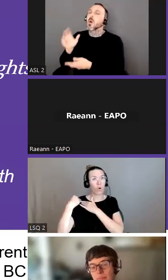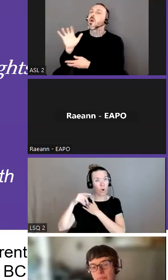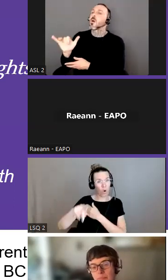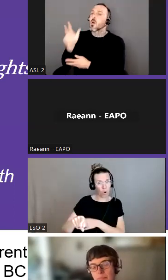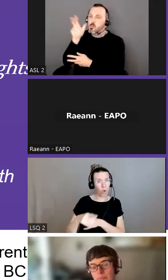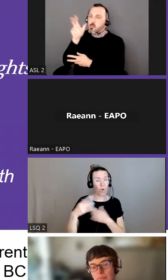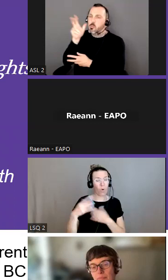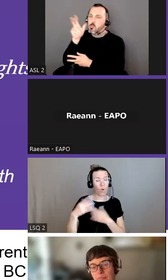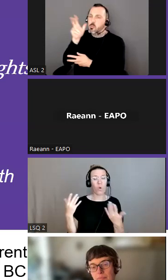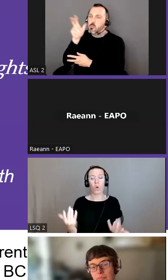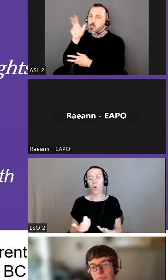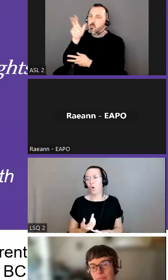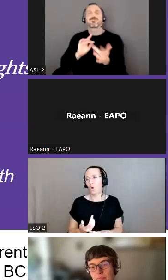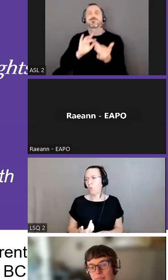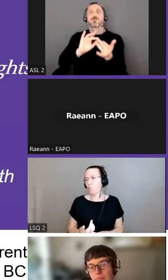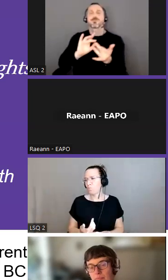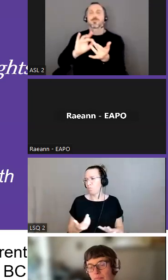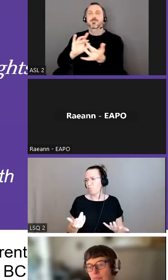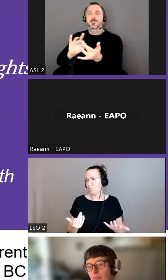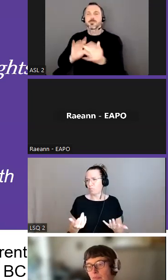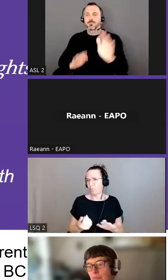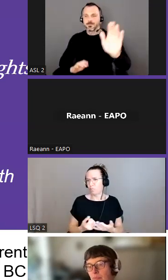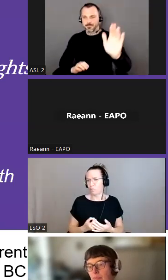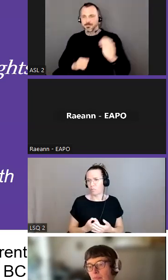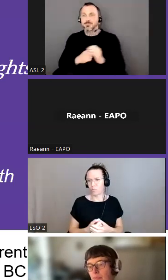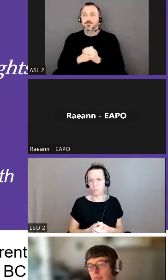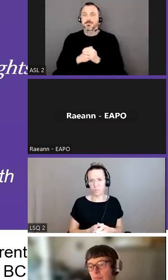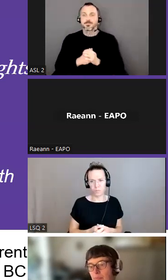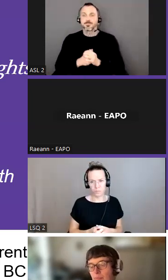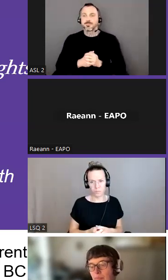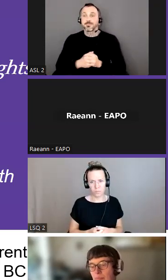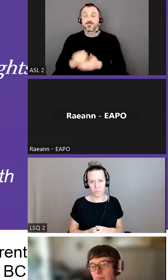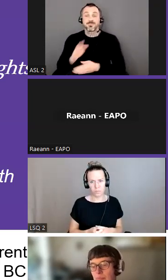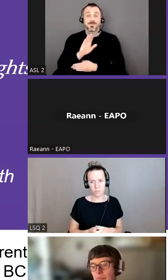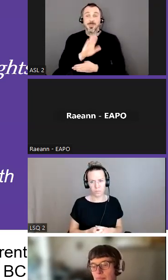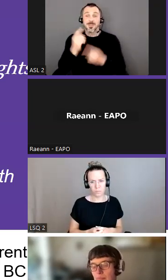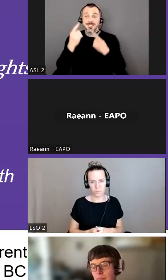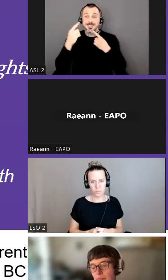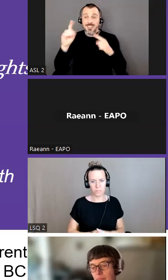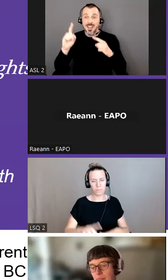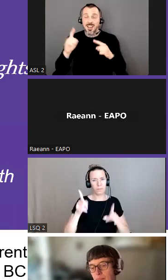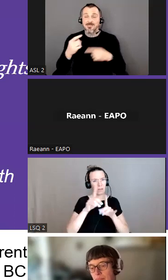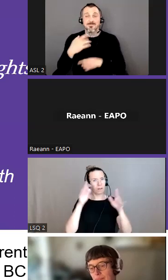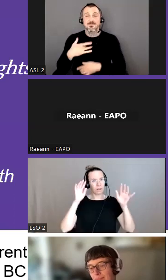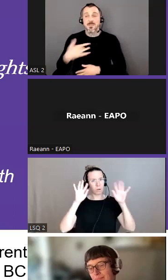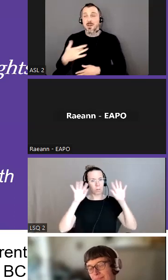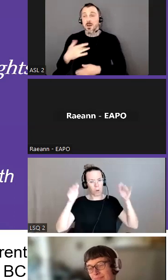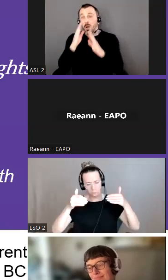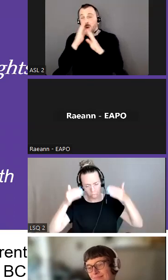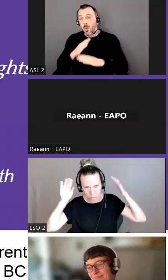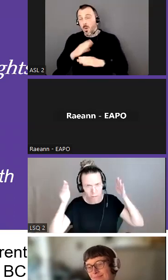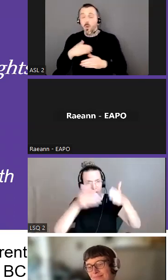before herself. Rarely does she draw attention to herself and her achievements. But Krista, this is the moment where we honor